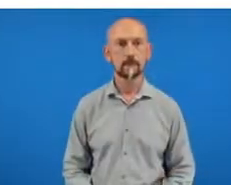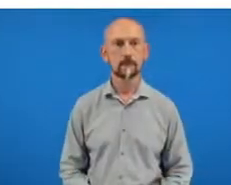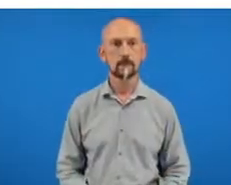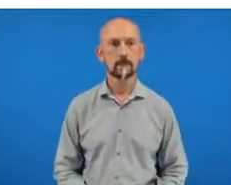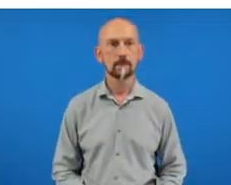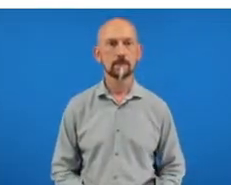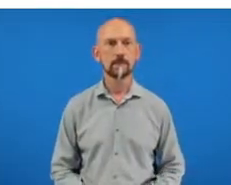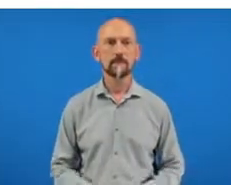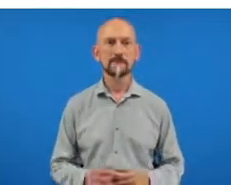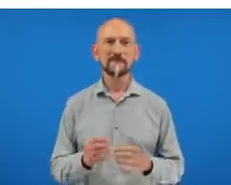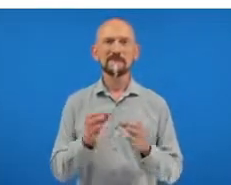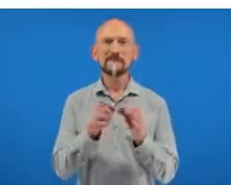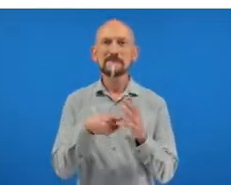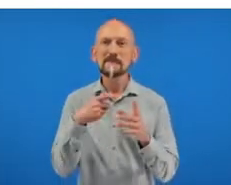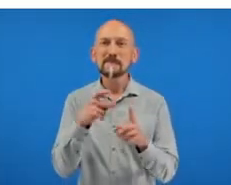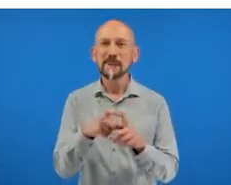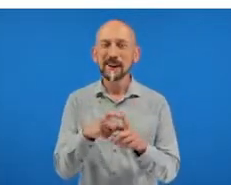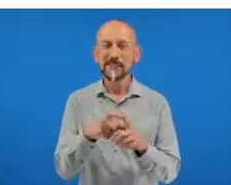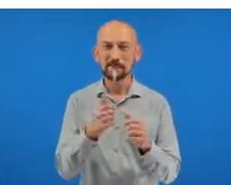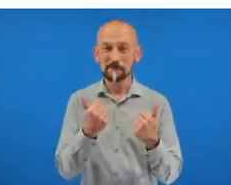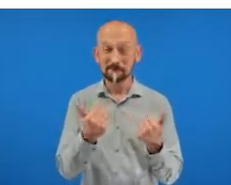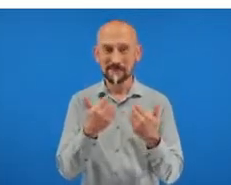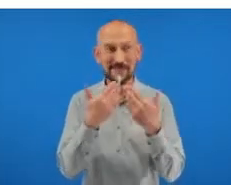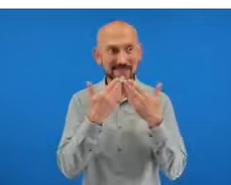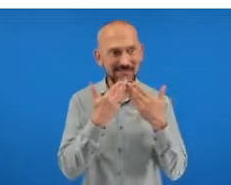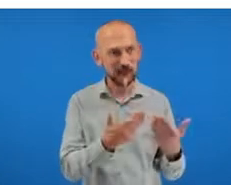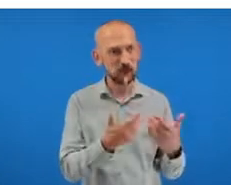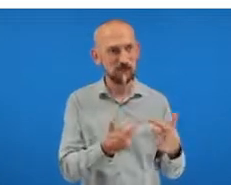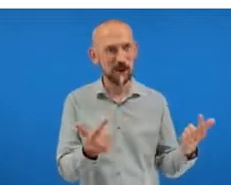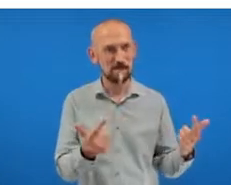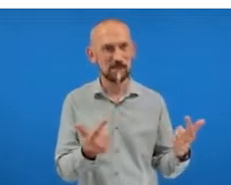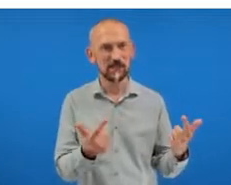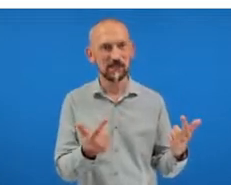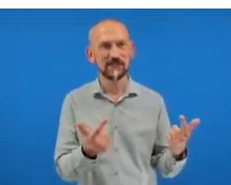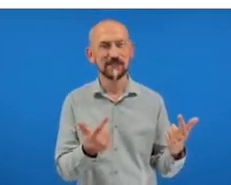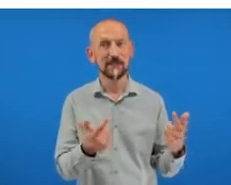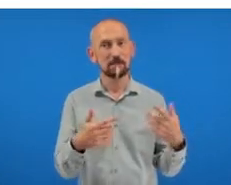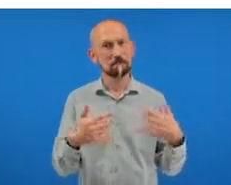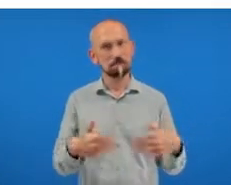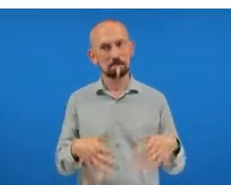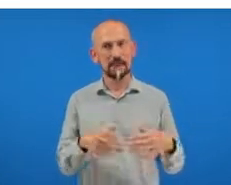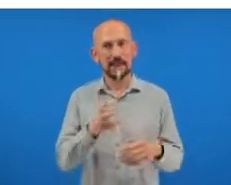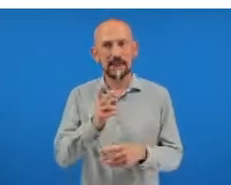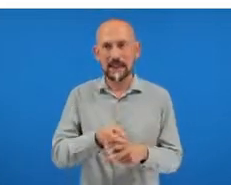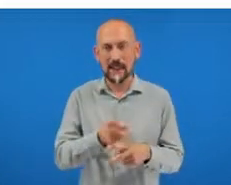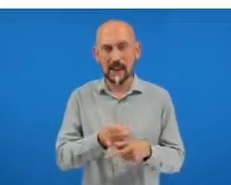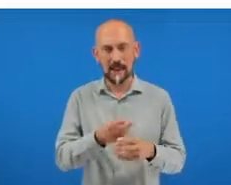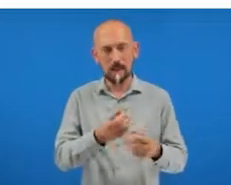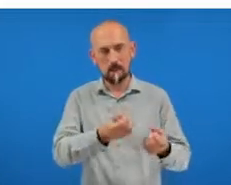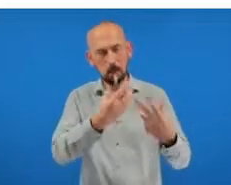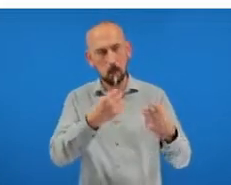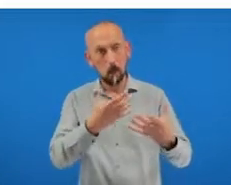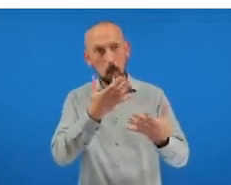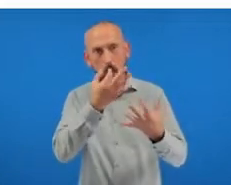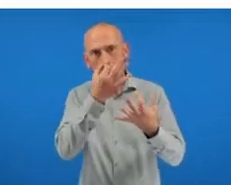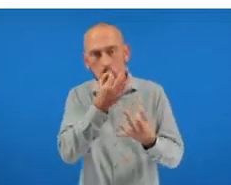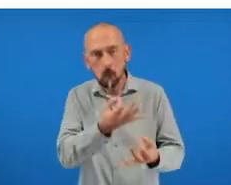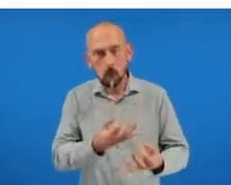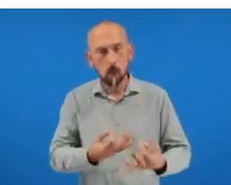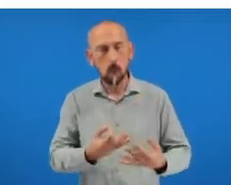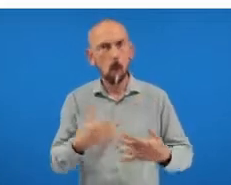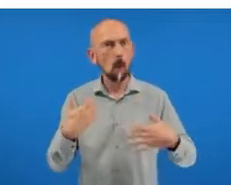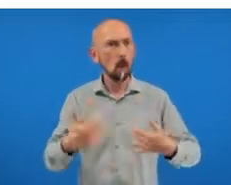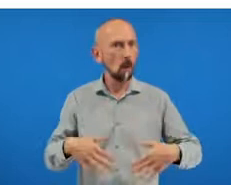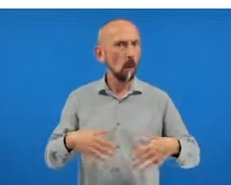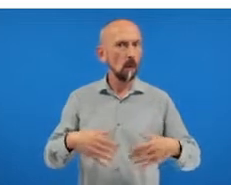Brad, thank you very, very much for that. Another inspiring reflection and a great one to finish